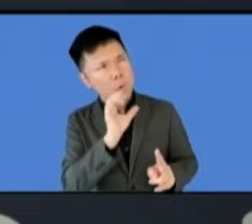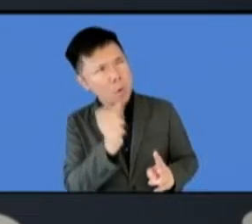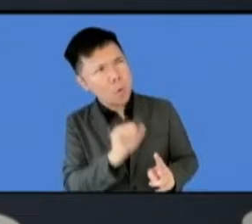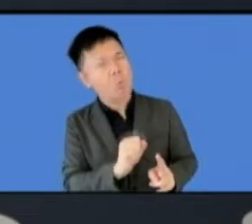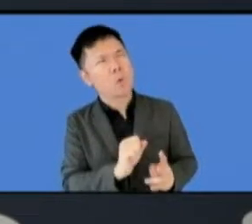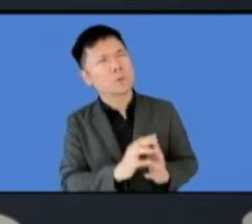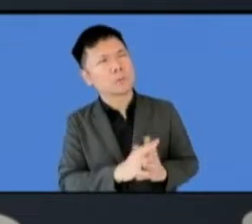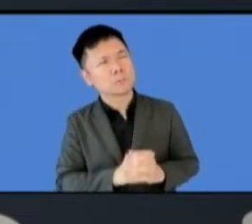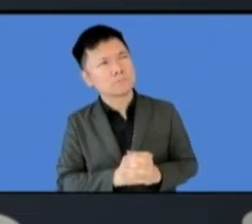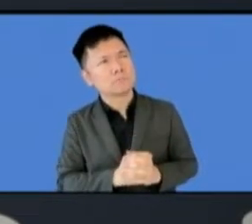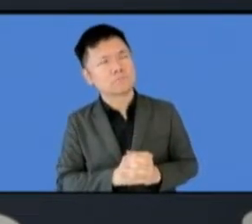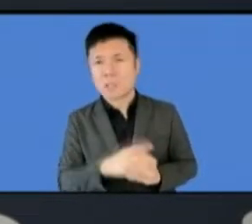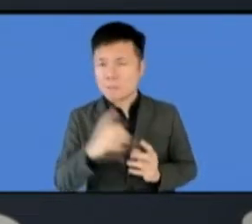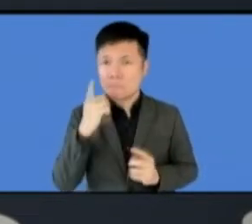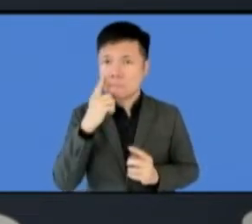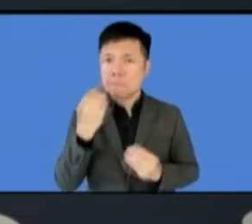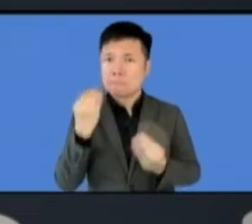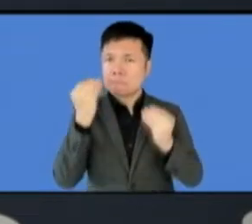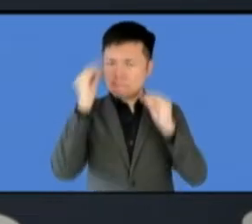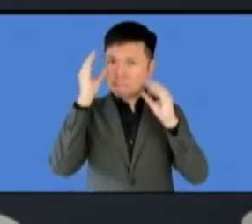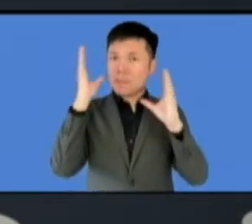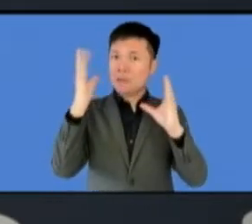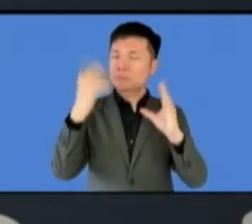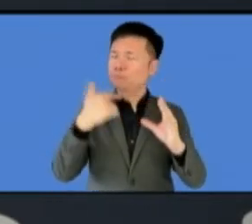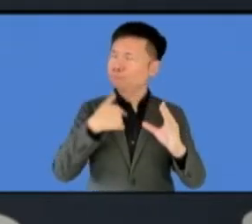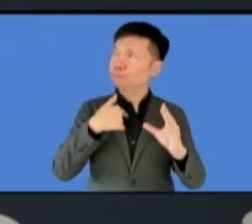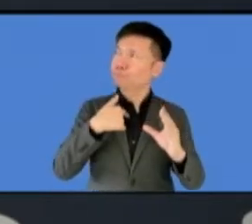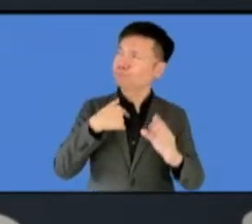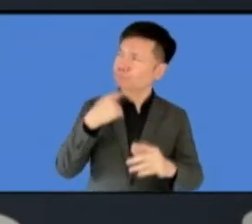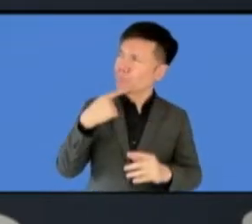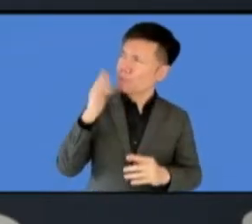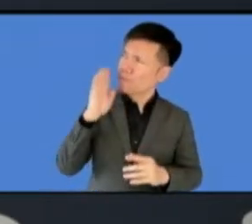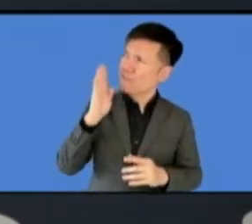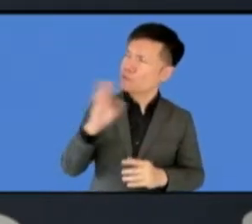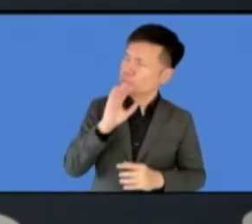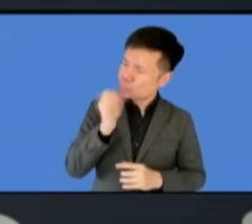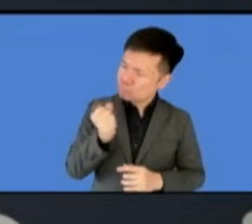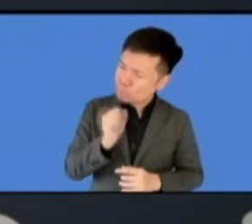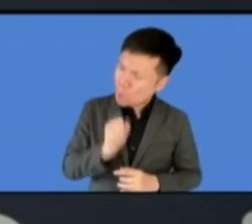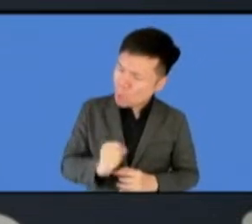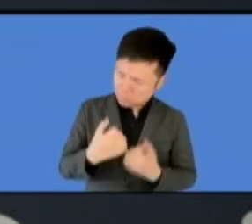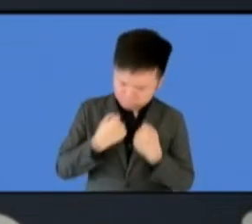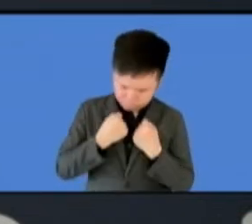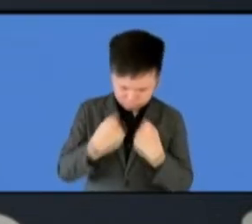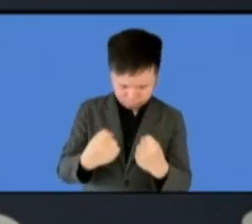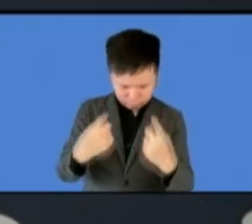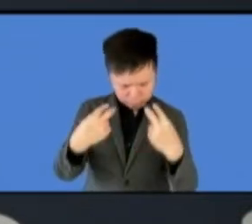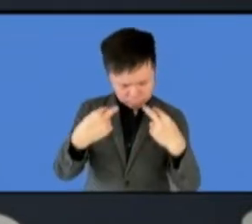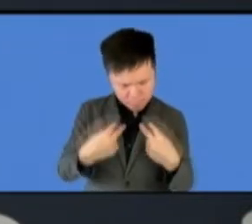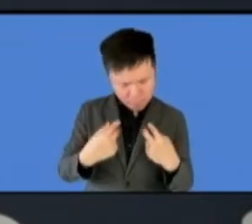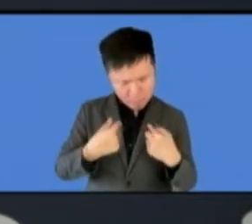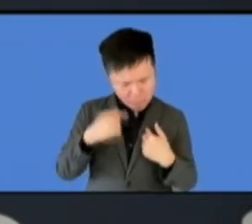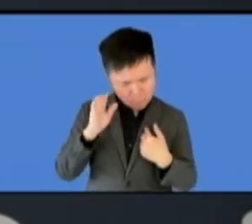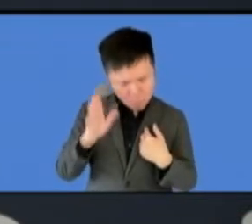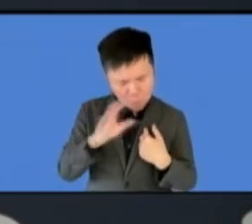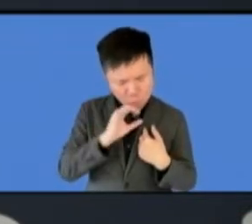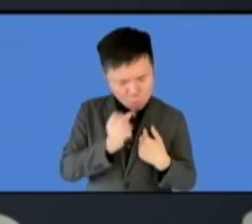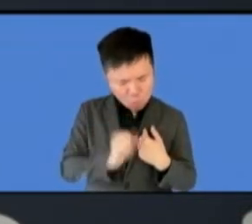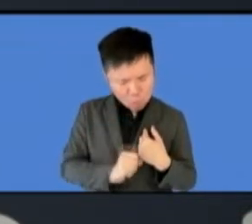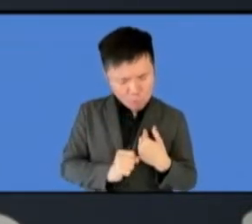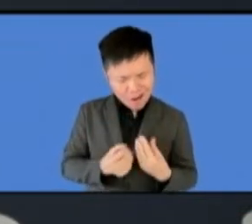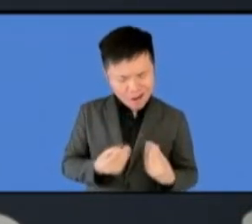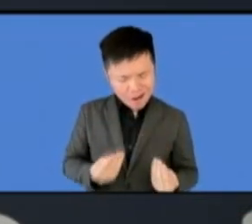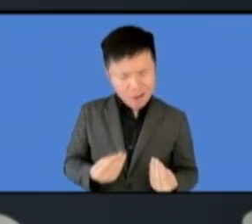appreciative about aging. And as they grow, they not only think about their aging, but also about opportunities to address